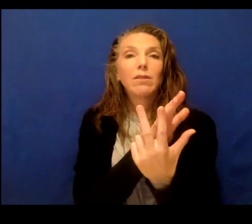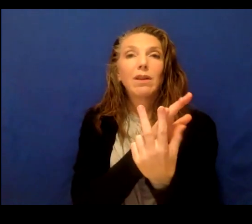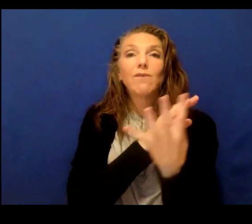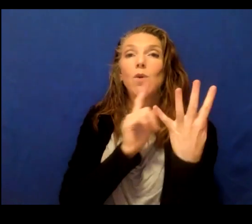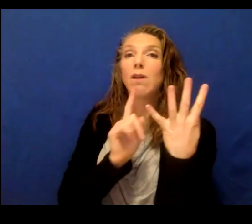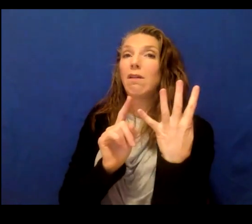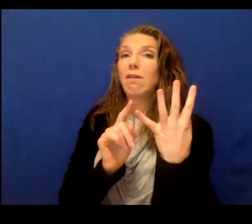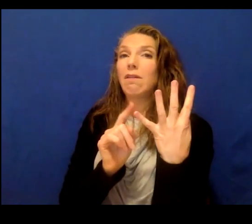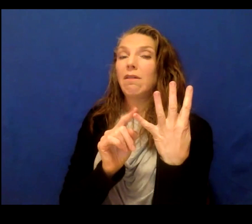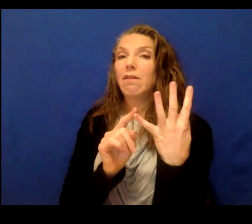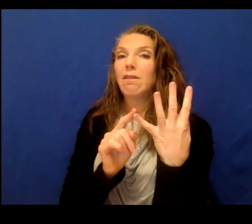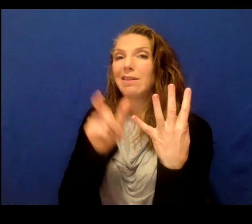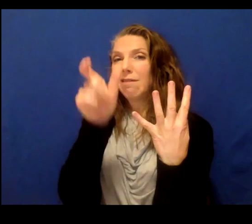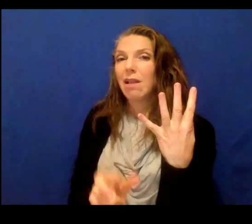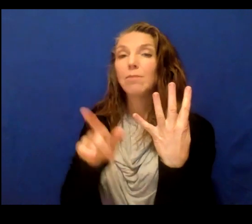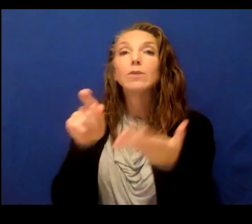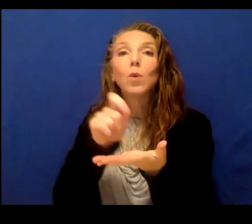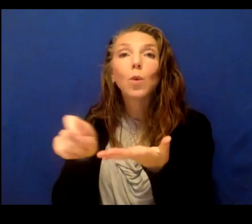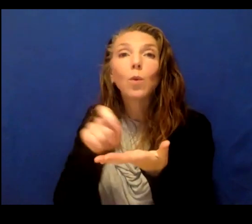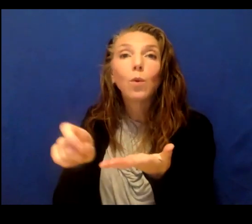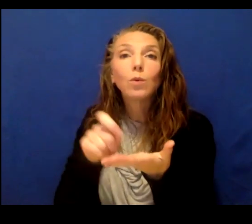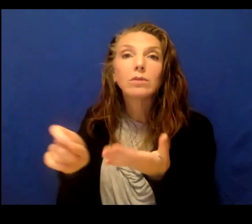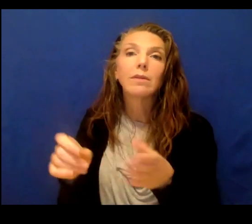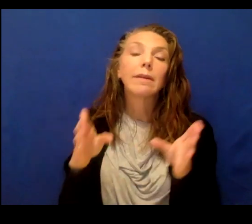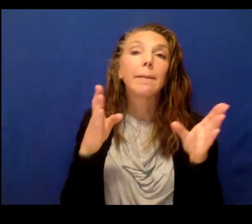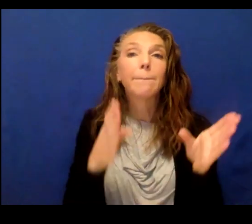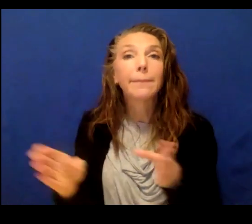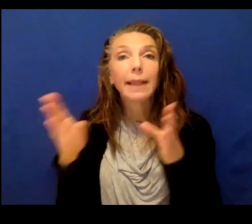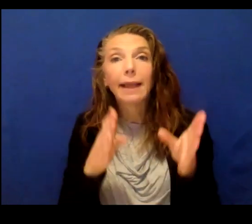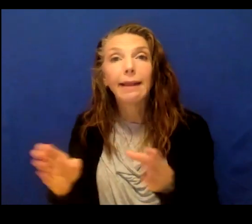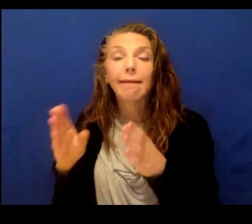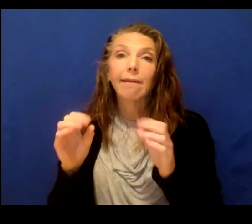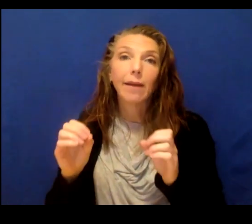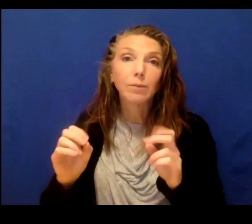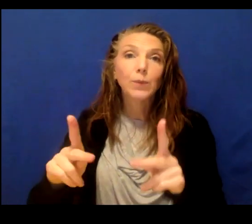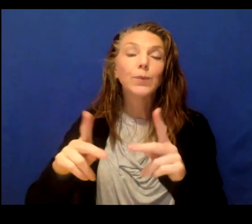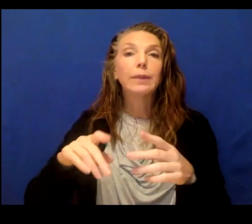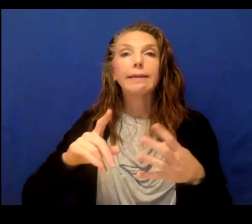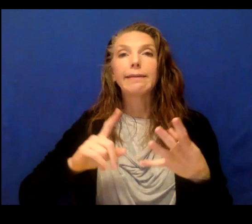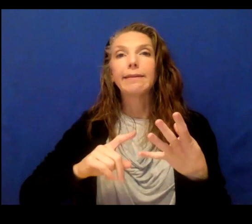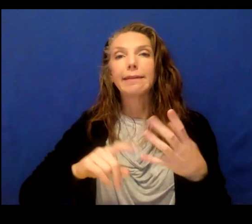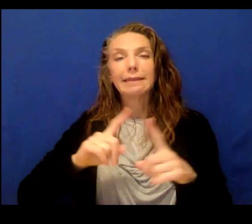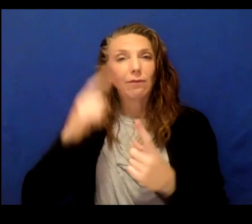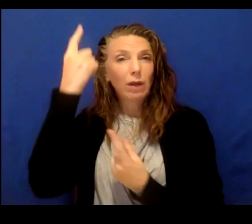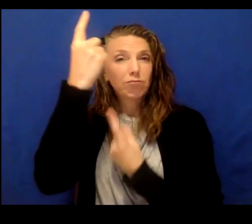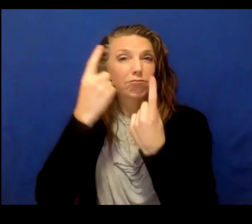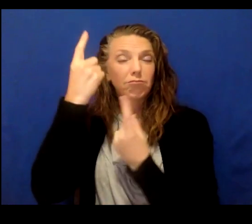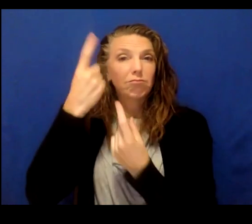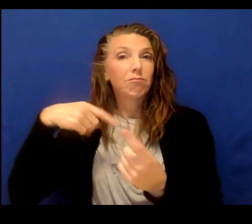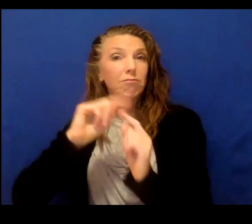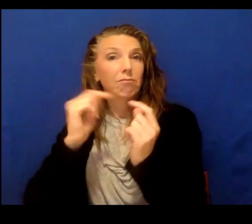column are notes or planning opportunities or considerations that the team wants to